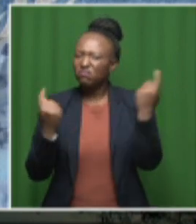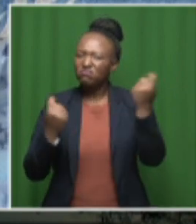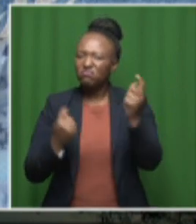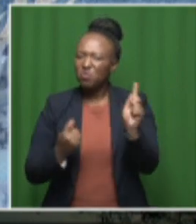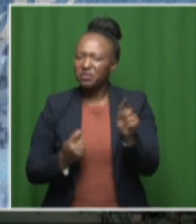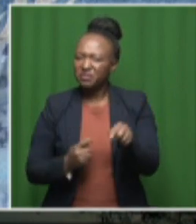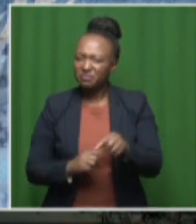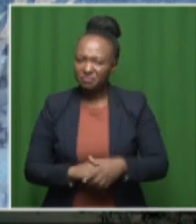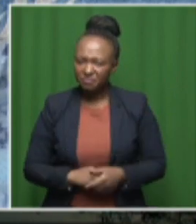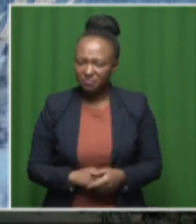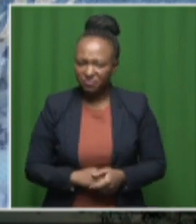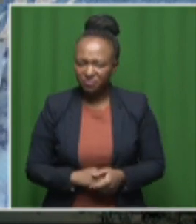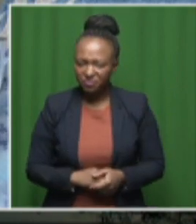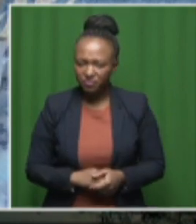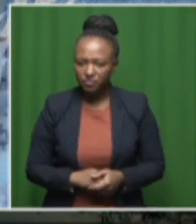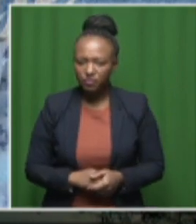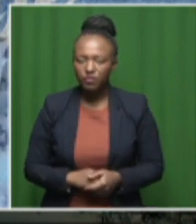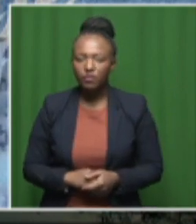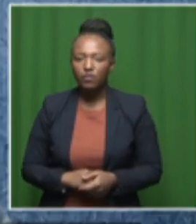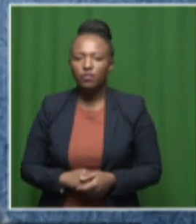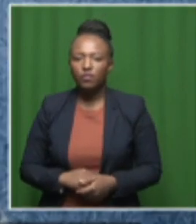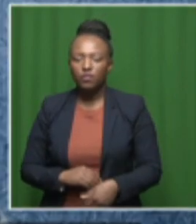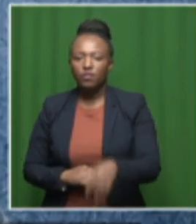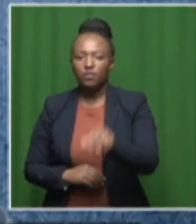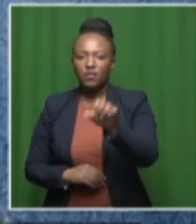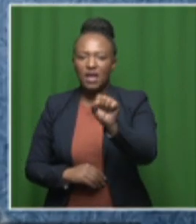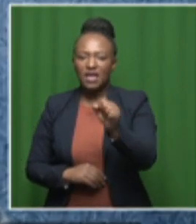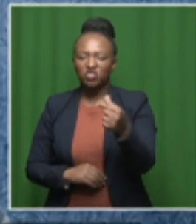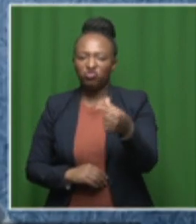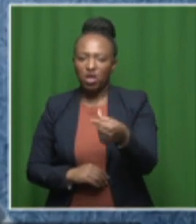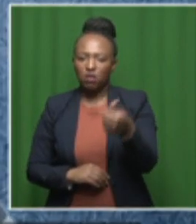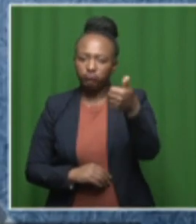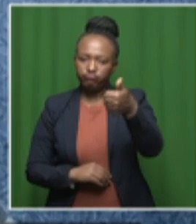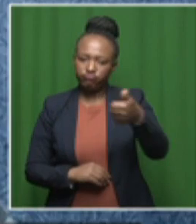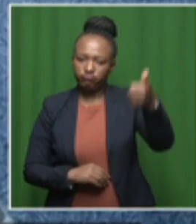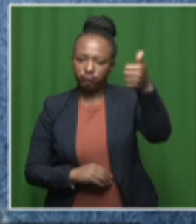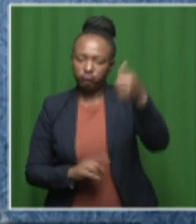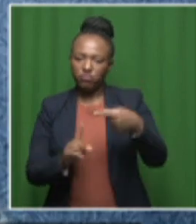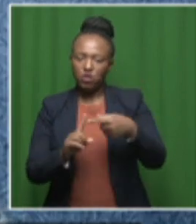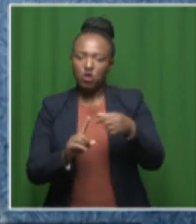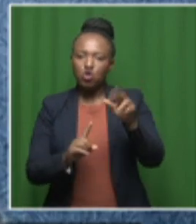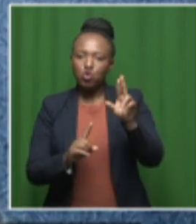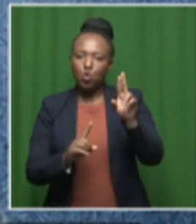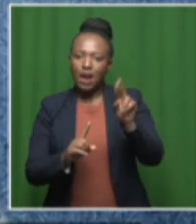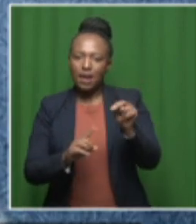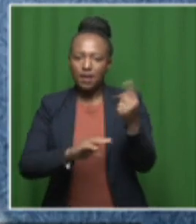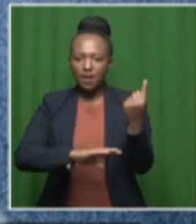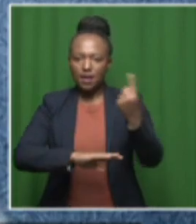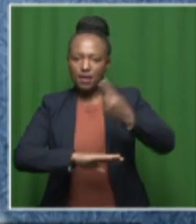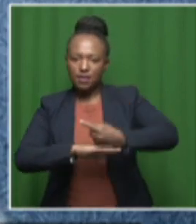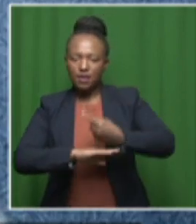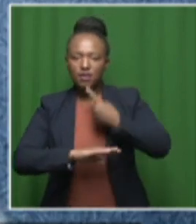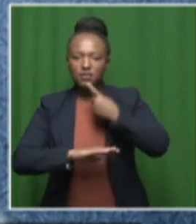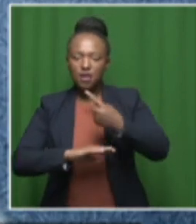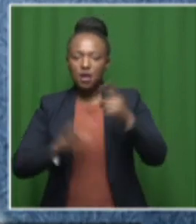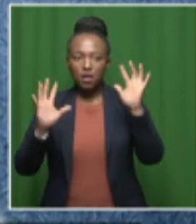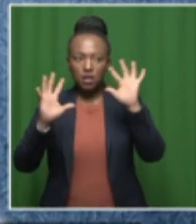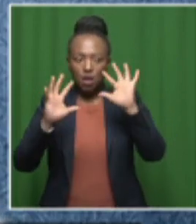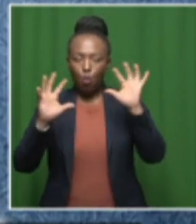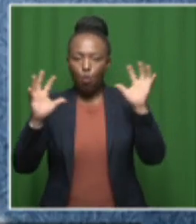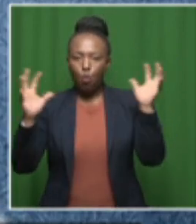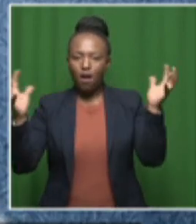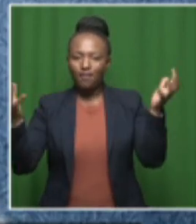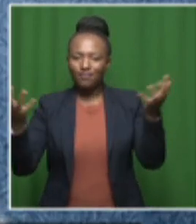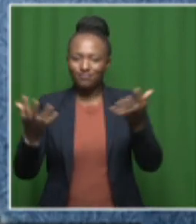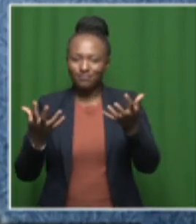As the Secretary General of the United Nations just said on UN Day itself, he says, we are in a divided world and